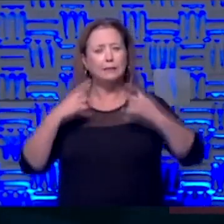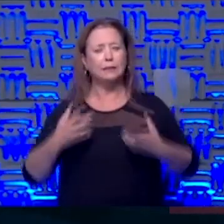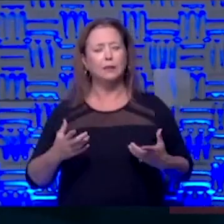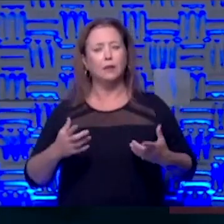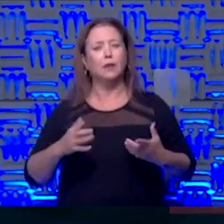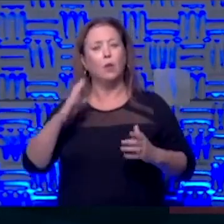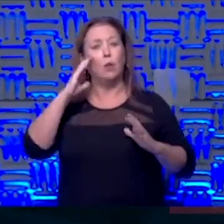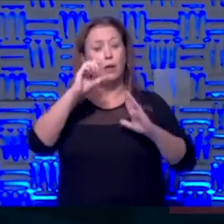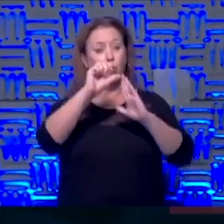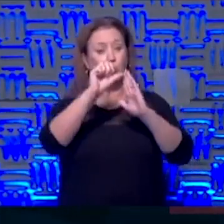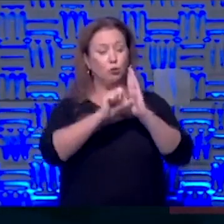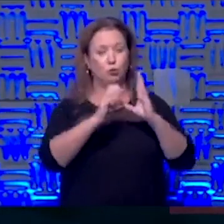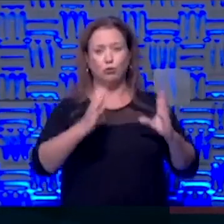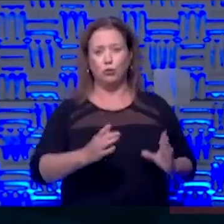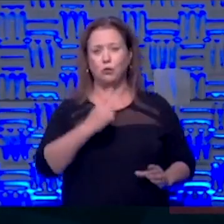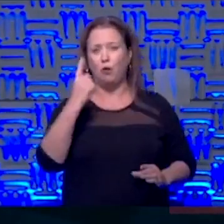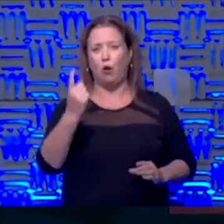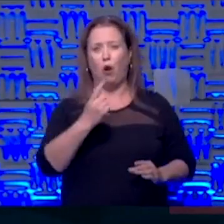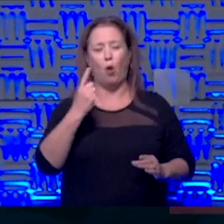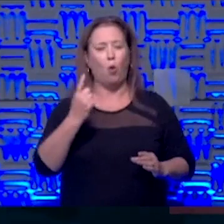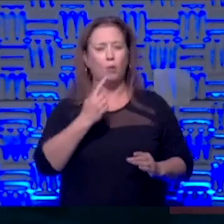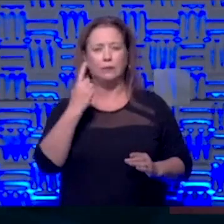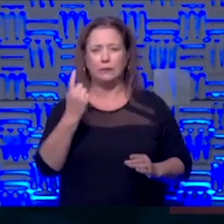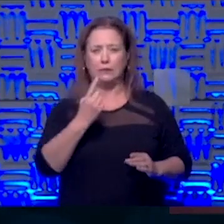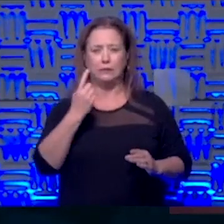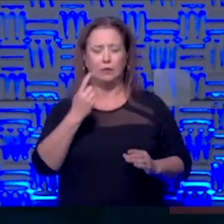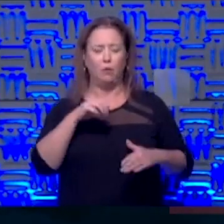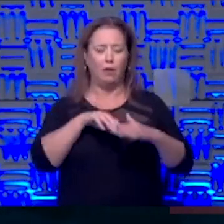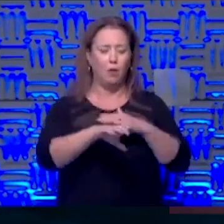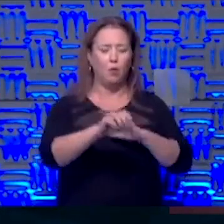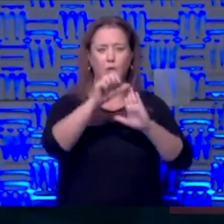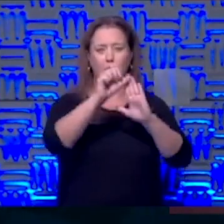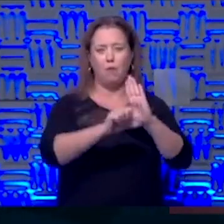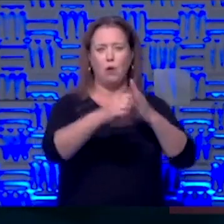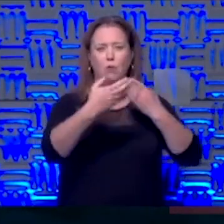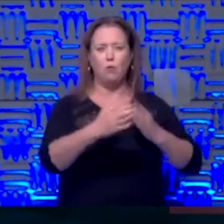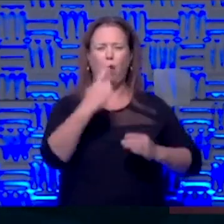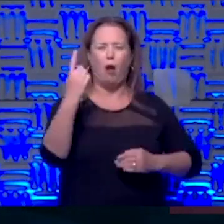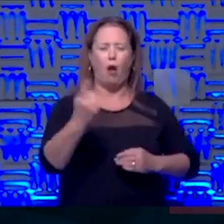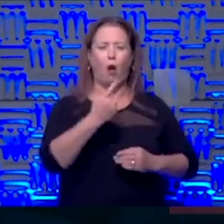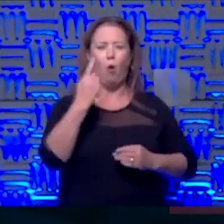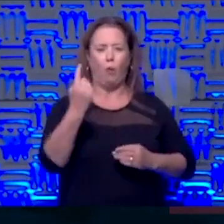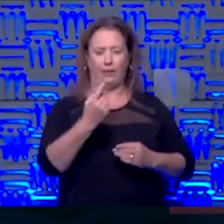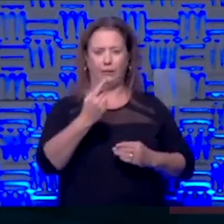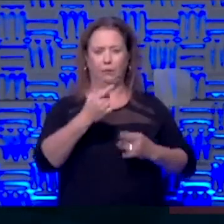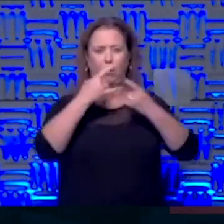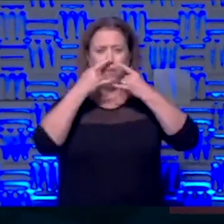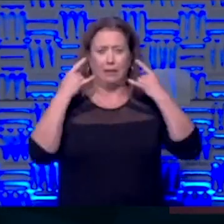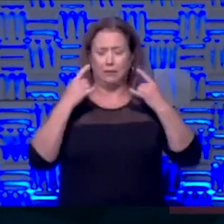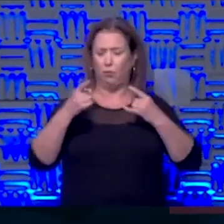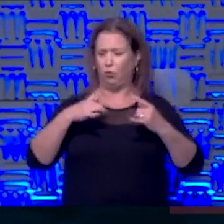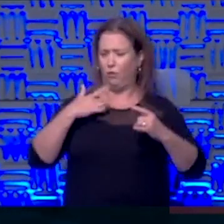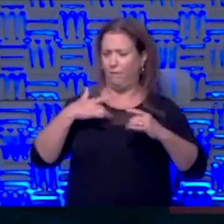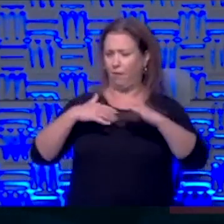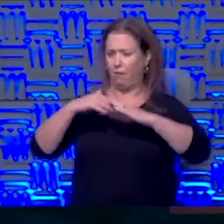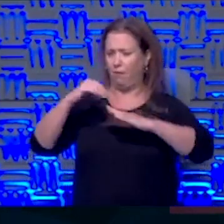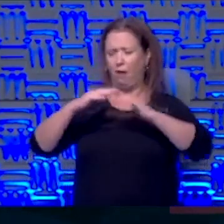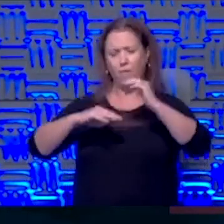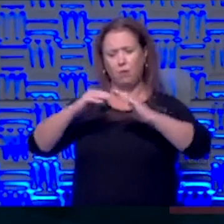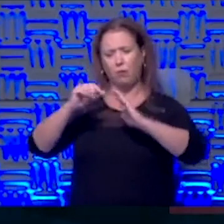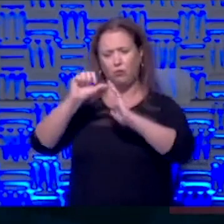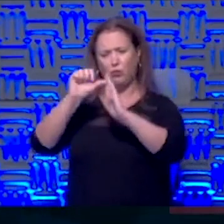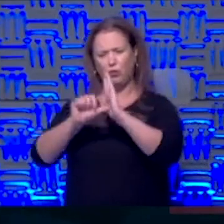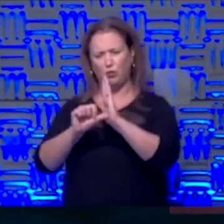know that surgeons always wear a mask whenever they're in the operating room. Would you feel comfortable doing a surgery on a